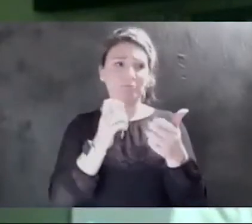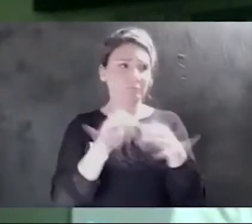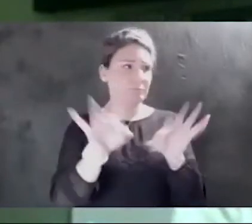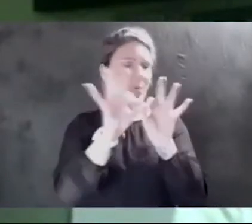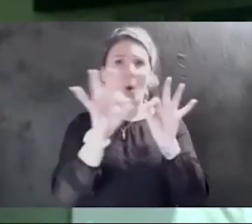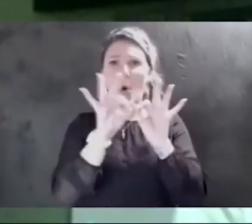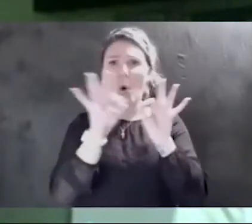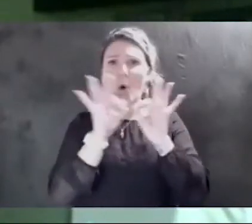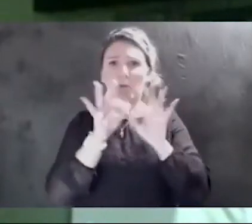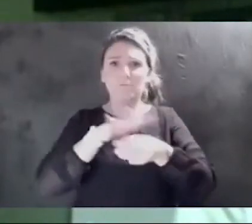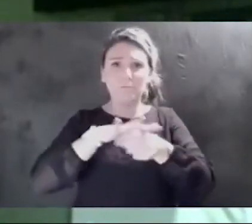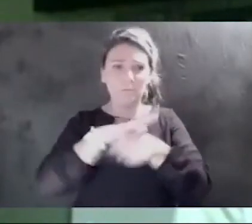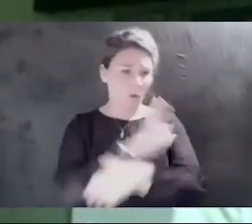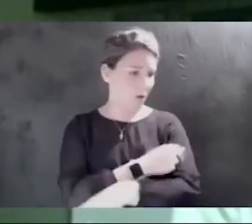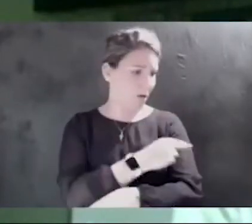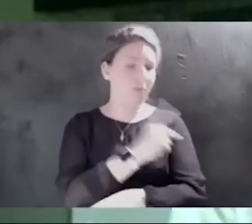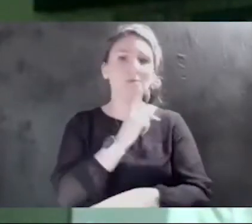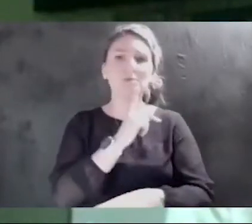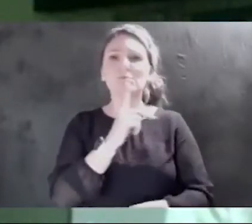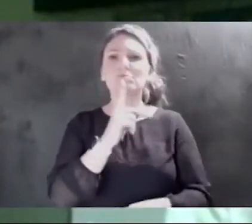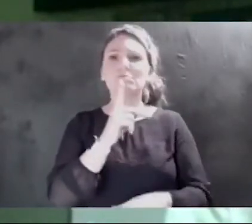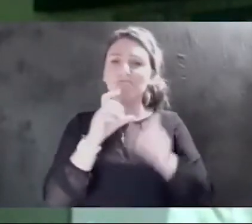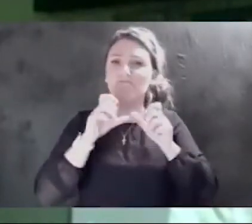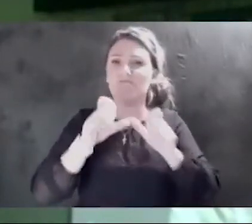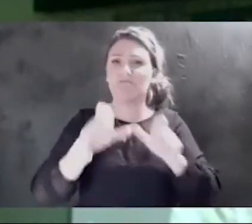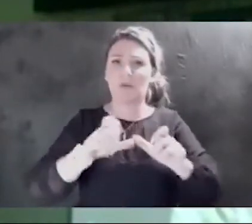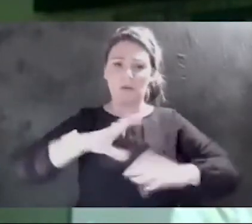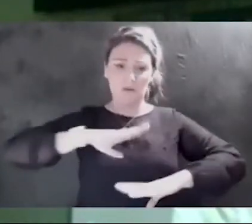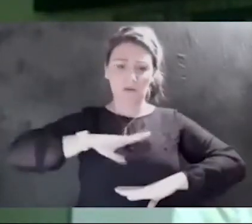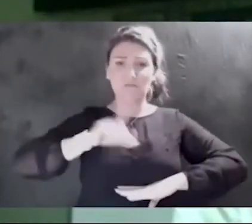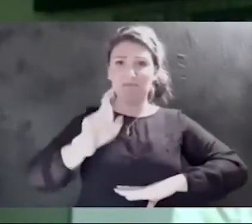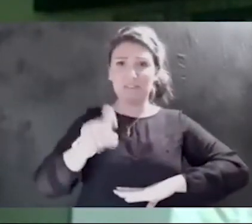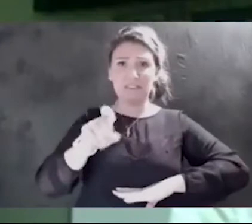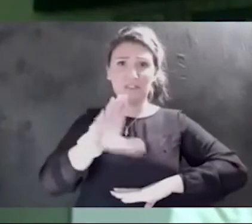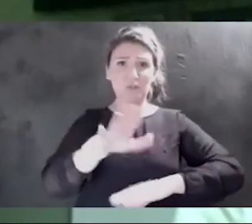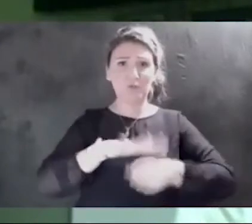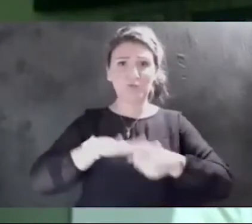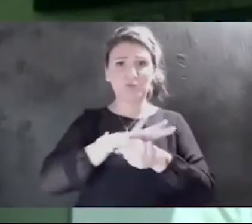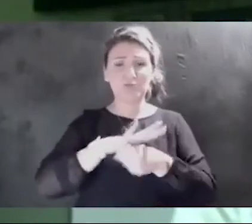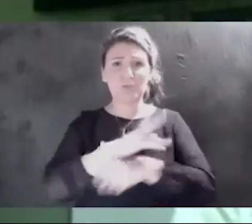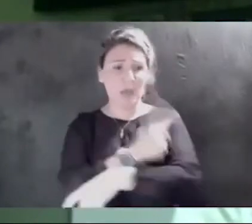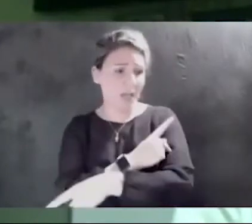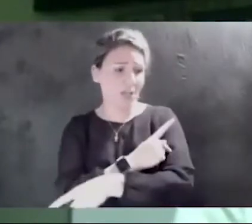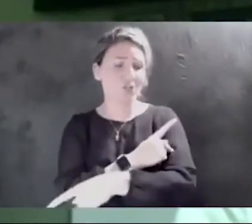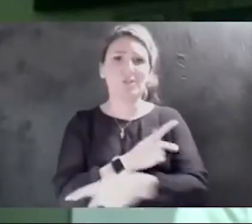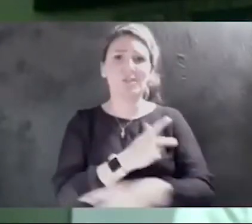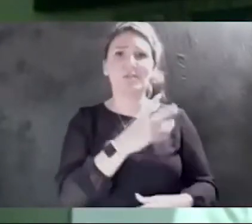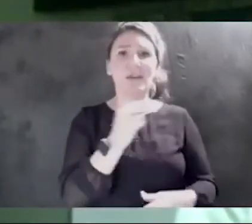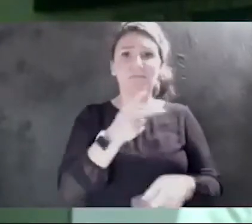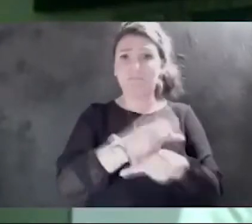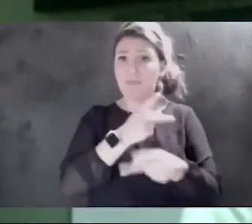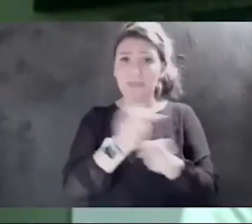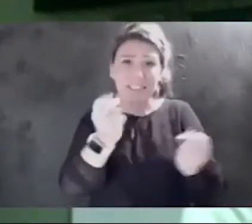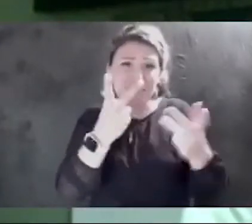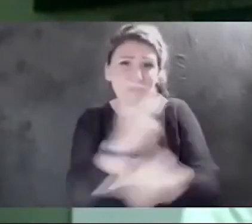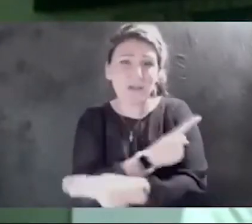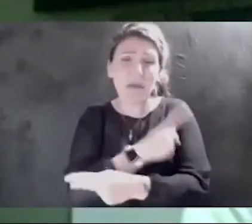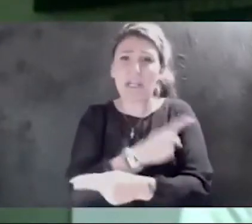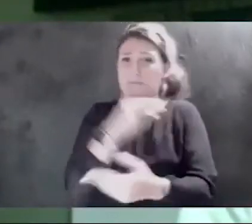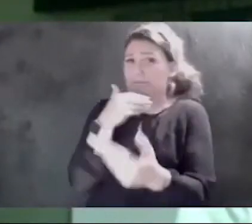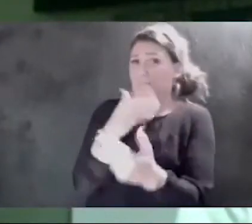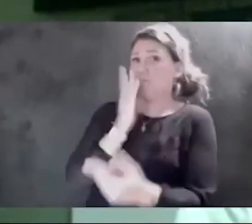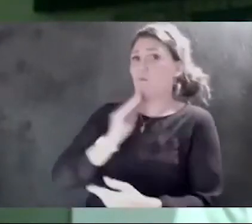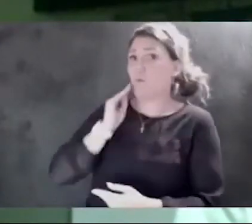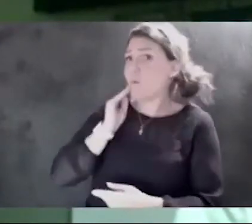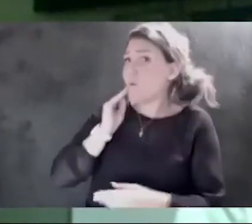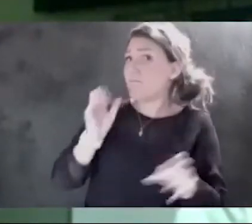local hospitals to continue to meet the needs of their local patients so that they keep as many patients as close to home as possible,